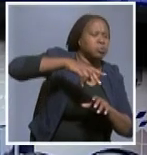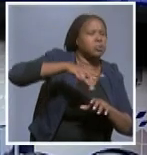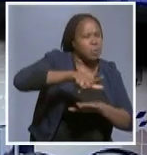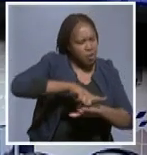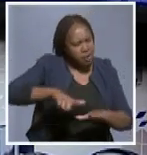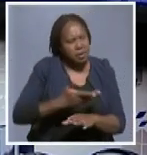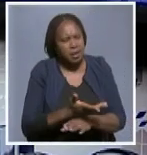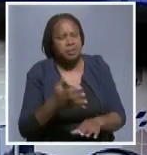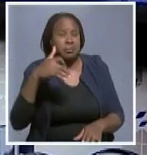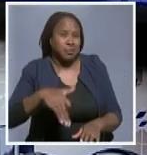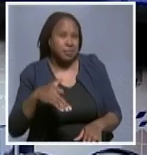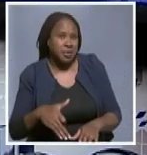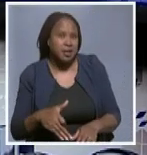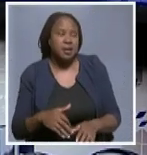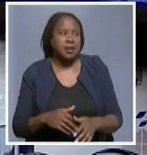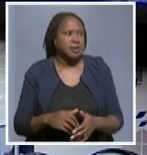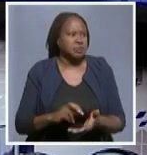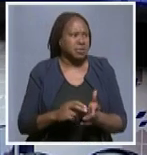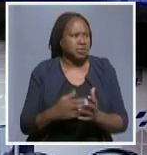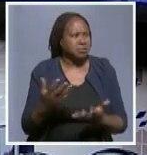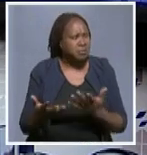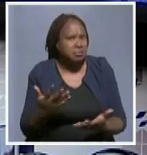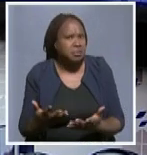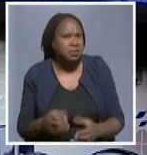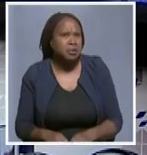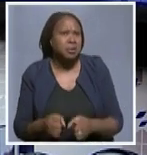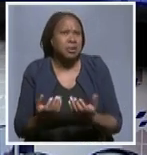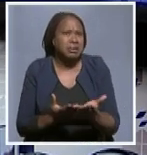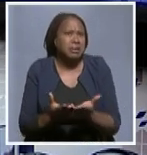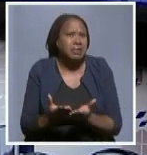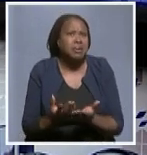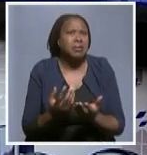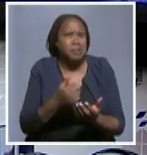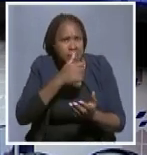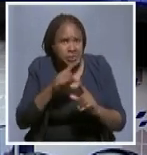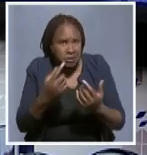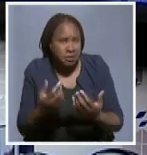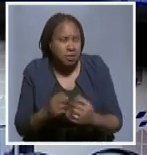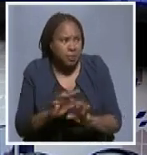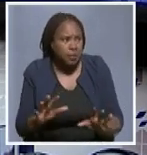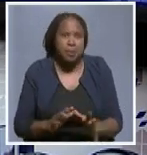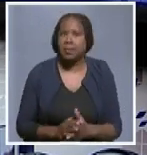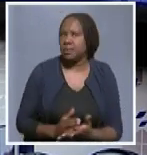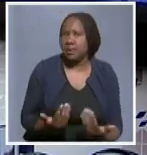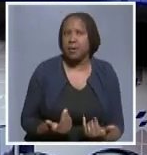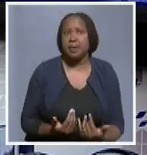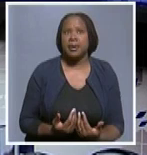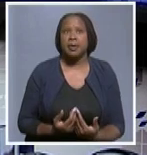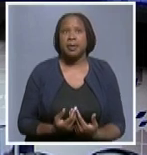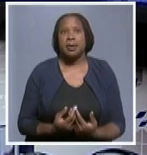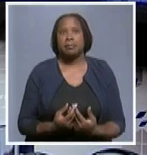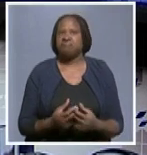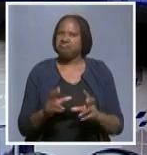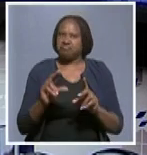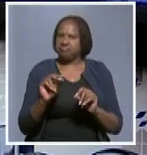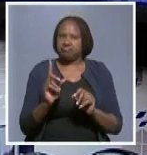not an infringement of citizens' privacy in any way? Not at all, Surya,